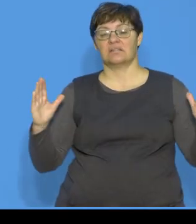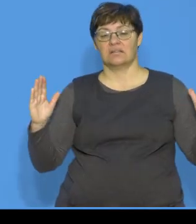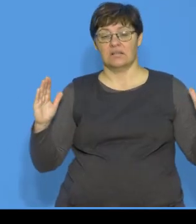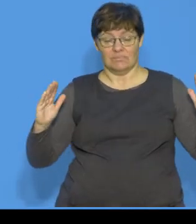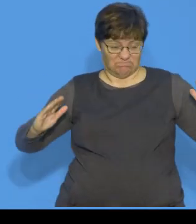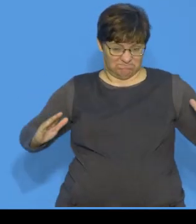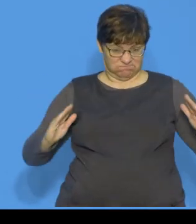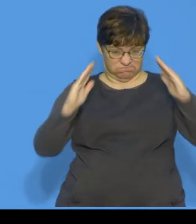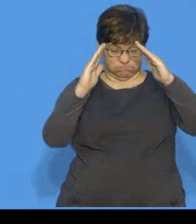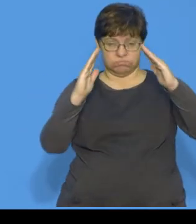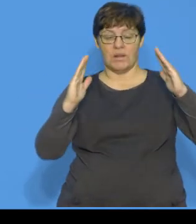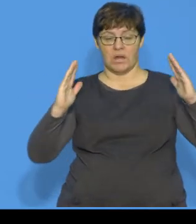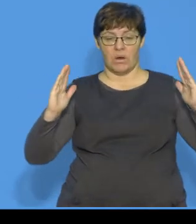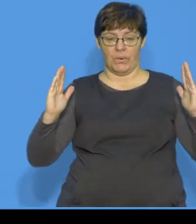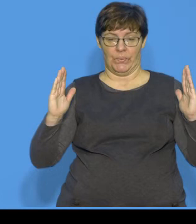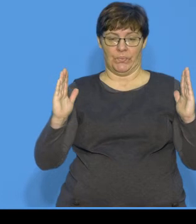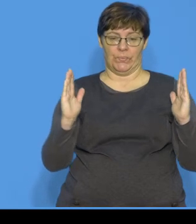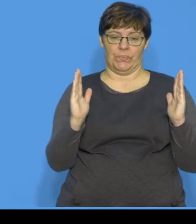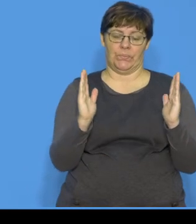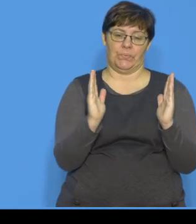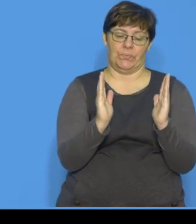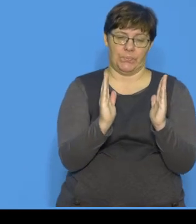a deceleration.